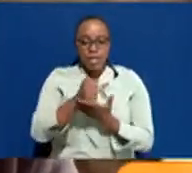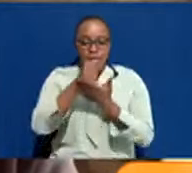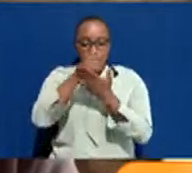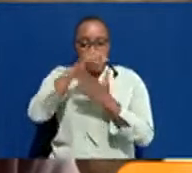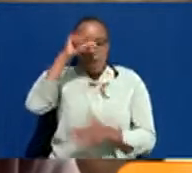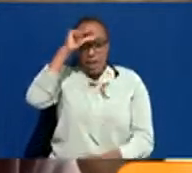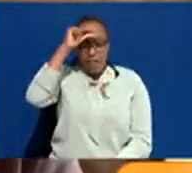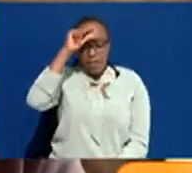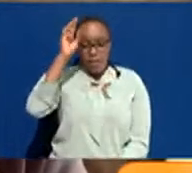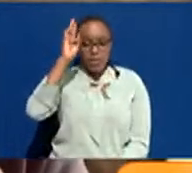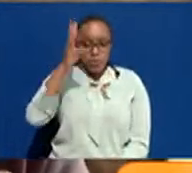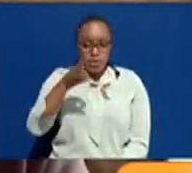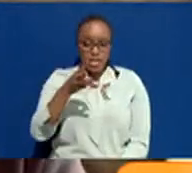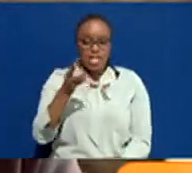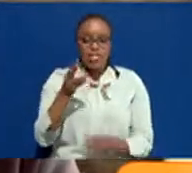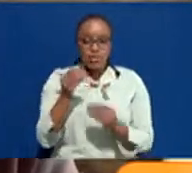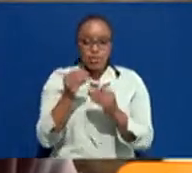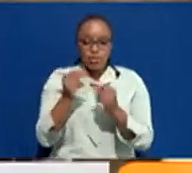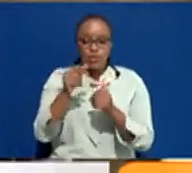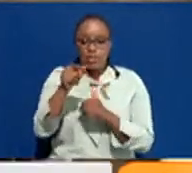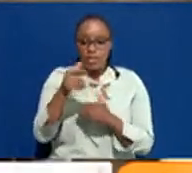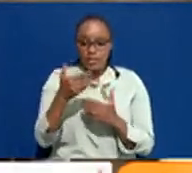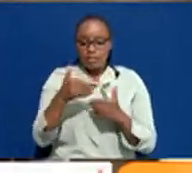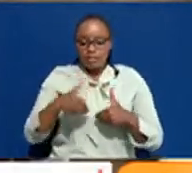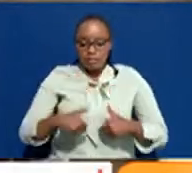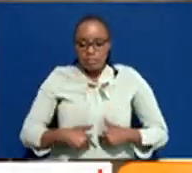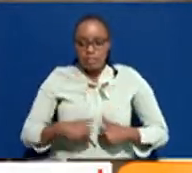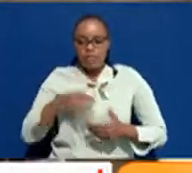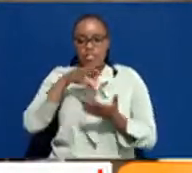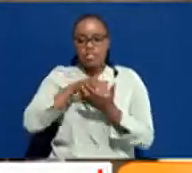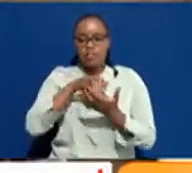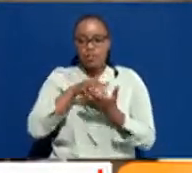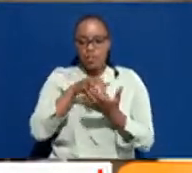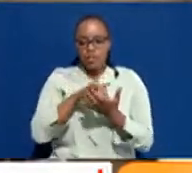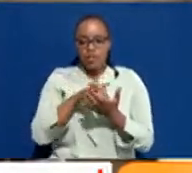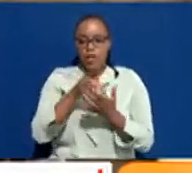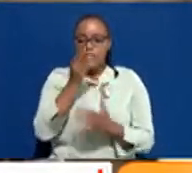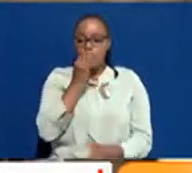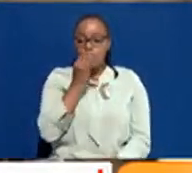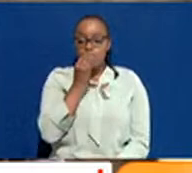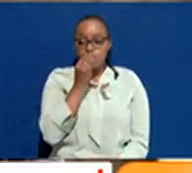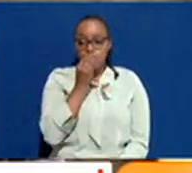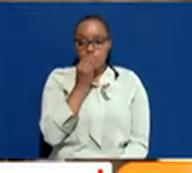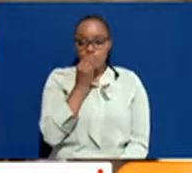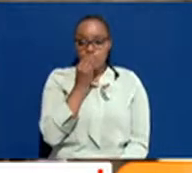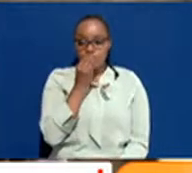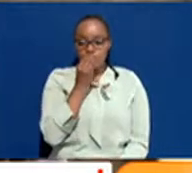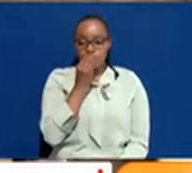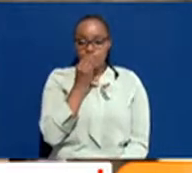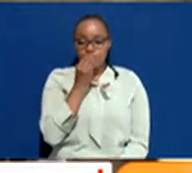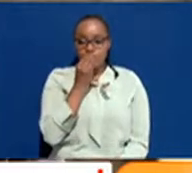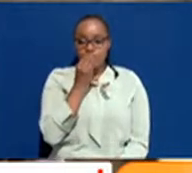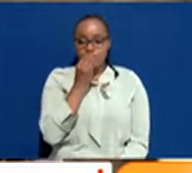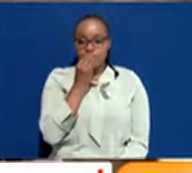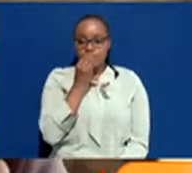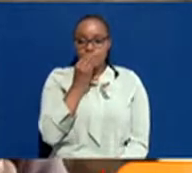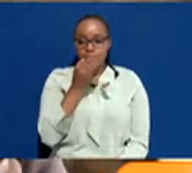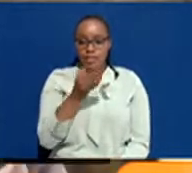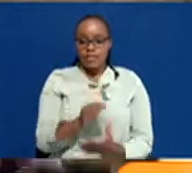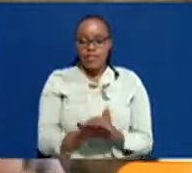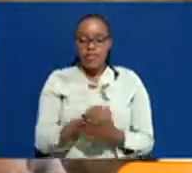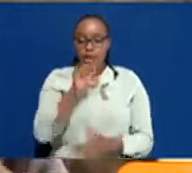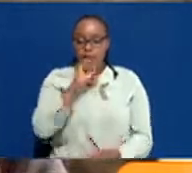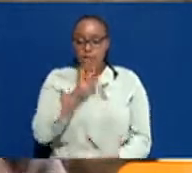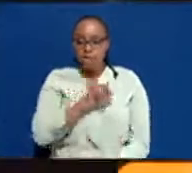serikali kwa shauri ya ukame. Tutusaidia vipi? Chakula na daktari. Mzee